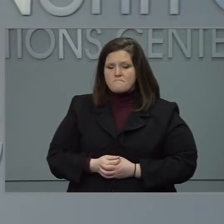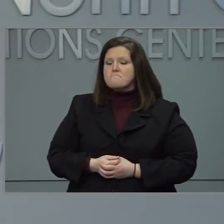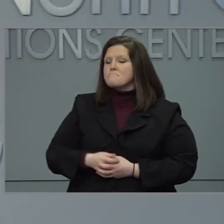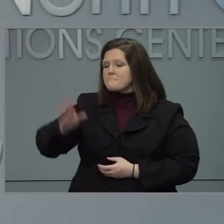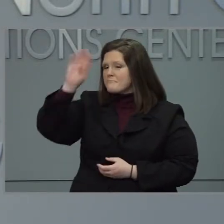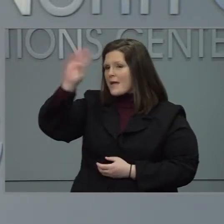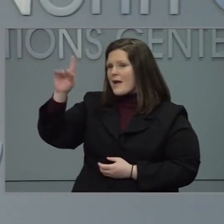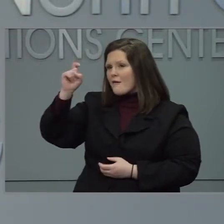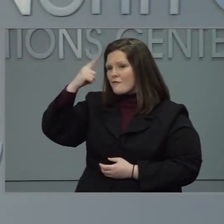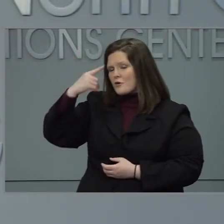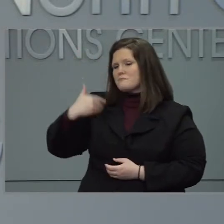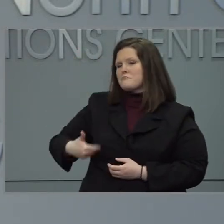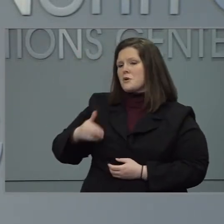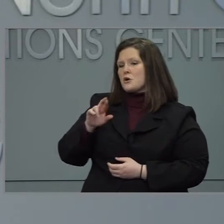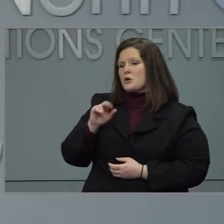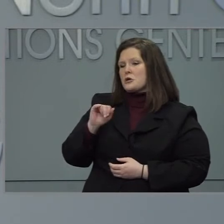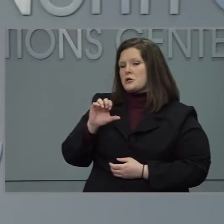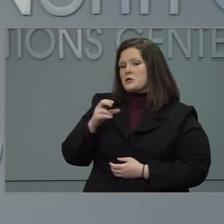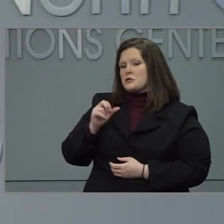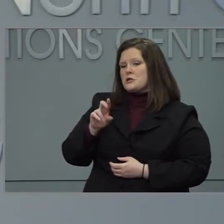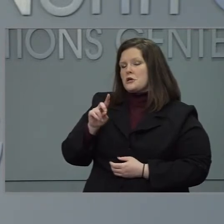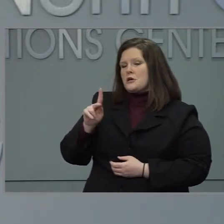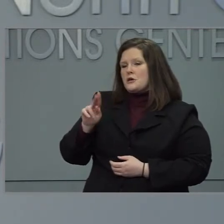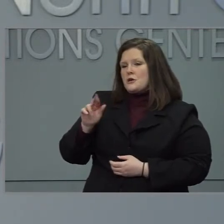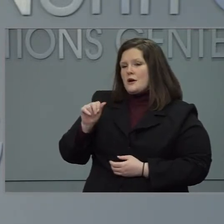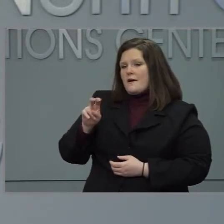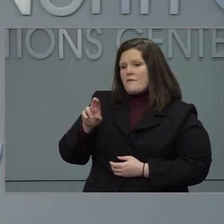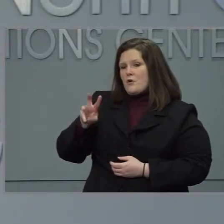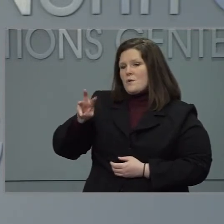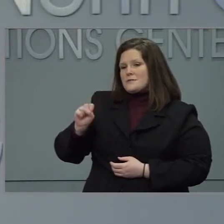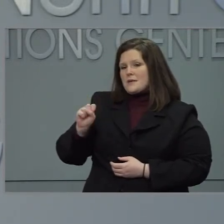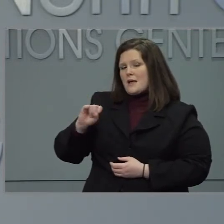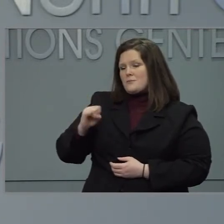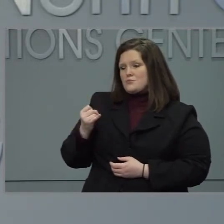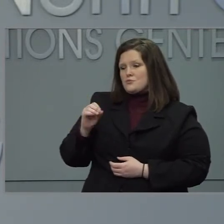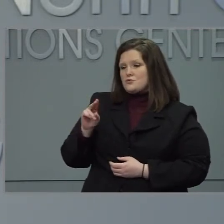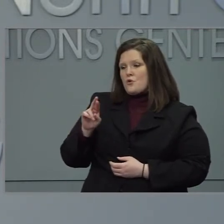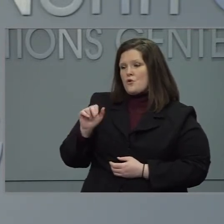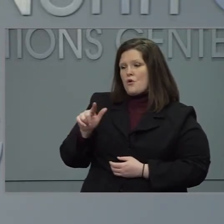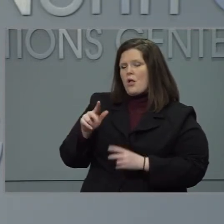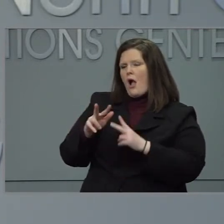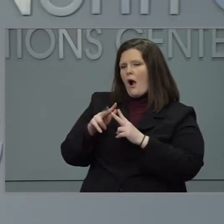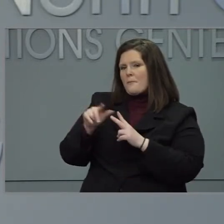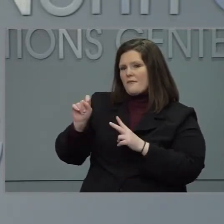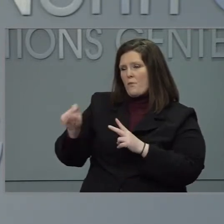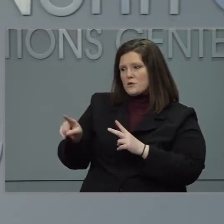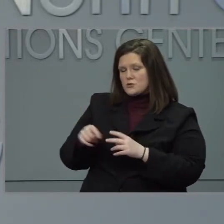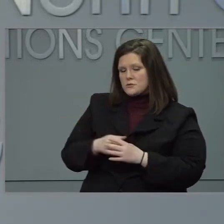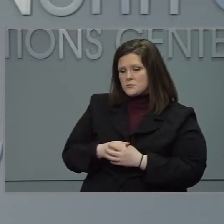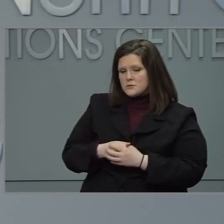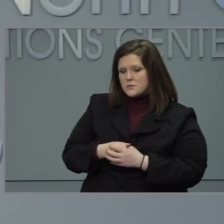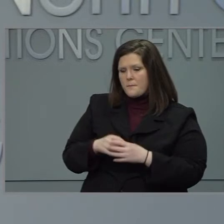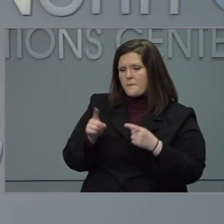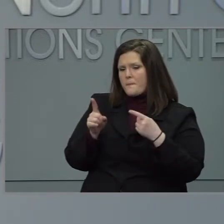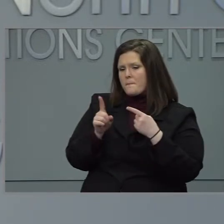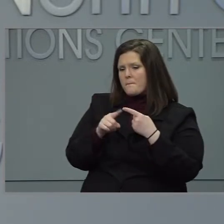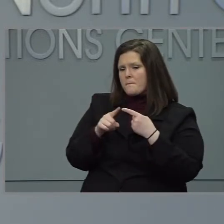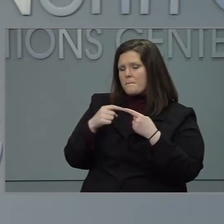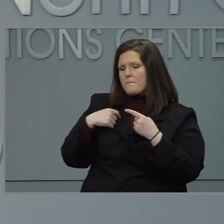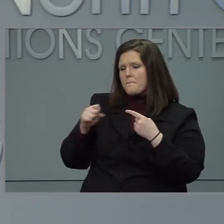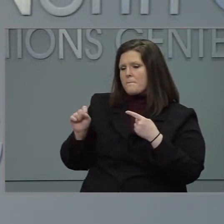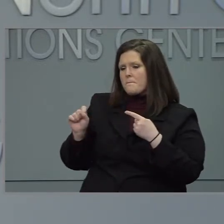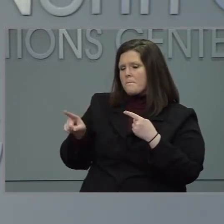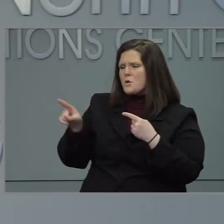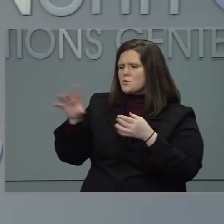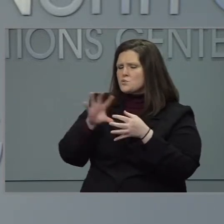Hello, Governor. This is Richard Craver with the Winston-Salem Journal. I have a couple of questions, one of which I just wanted to make sure when you're talking